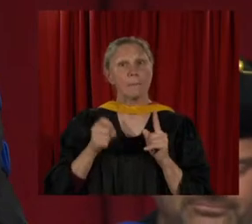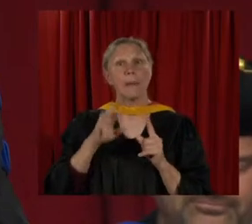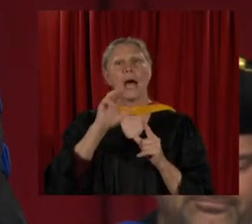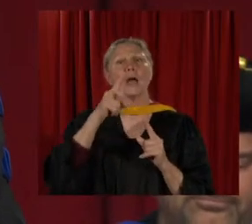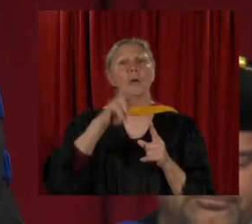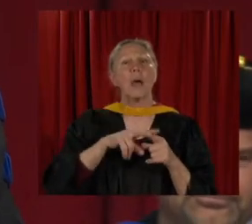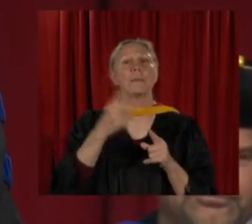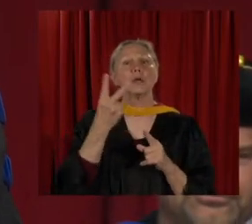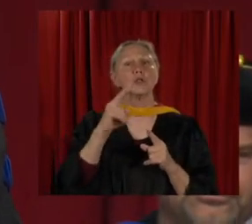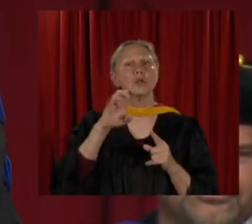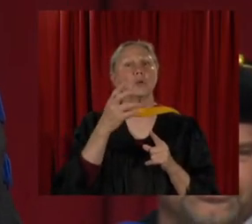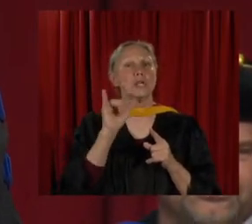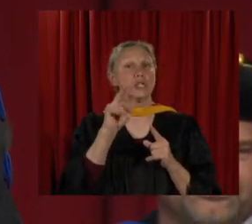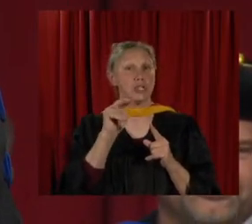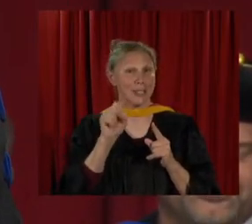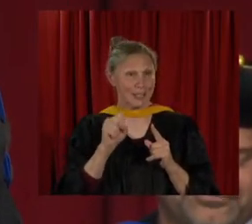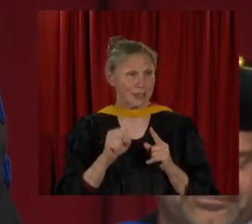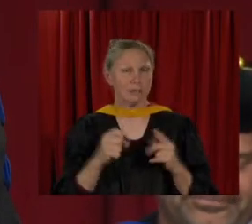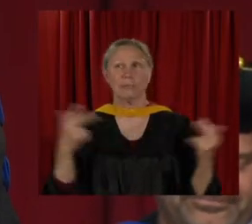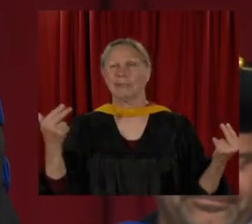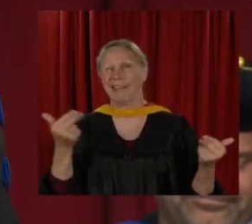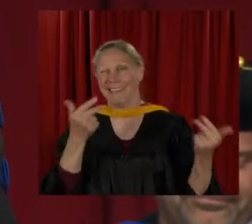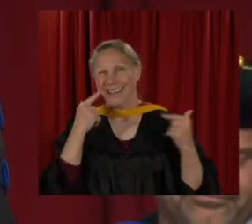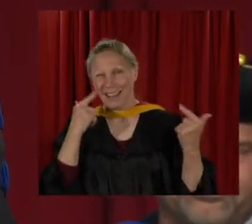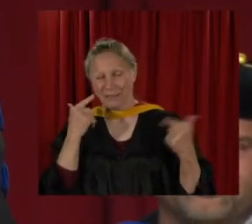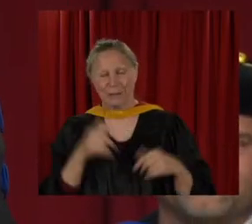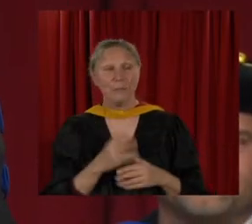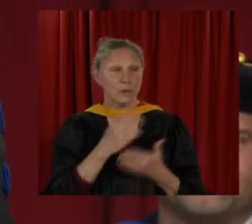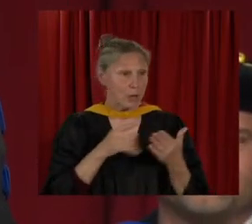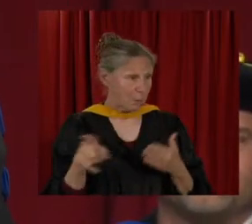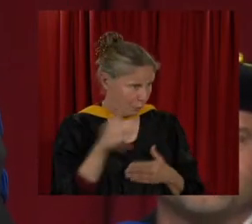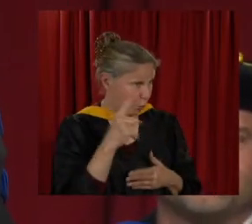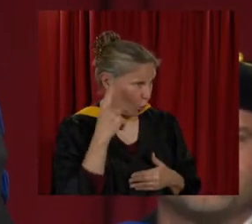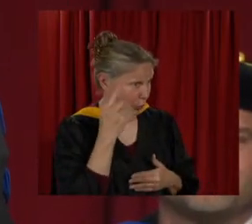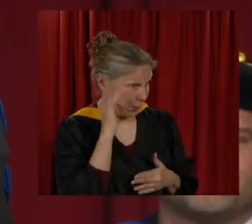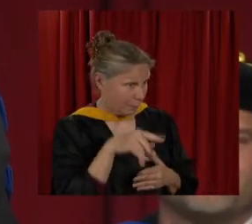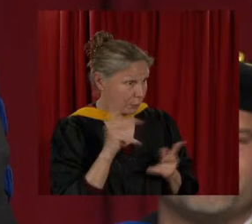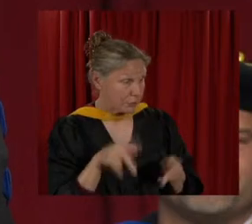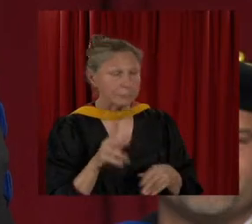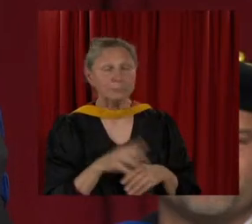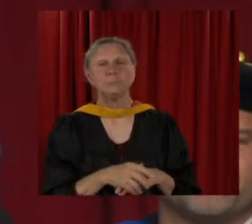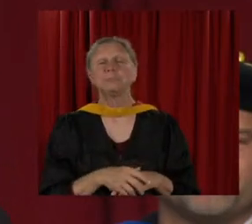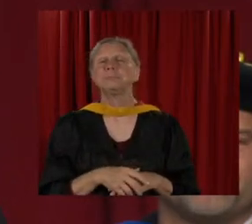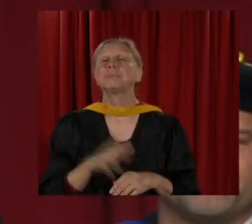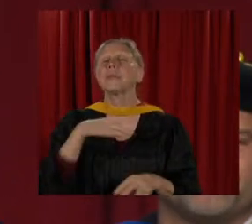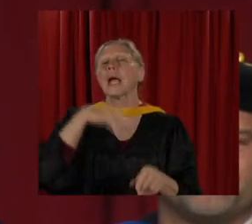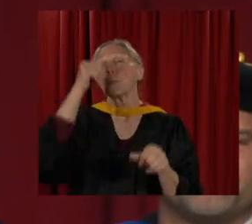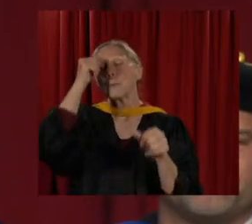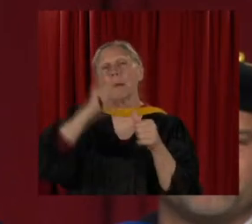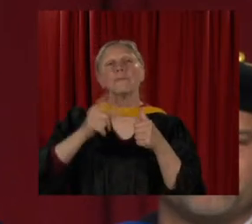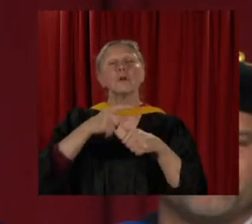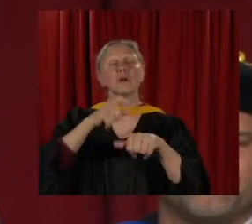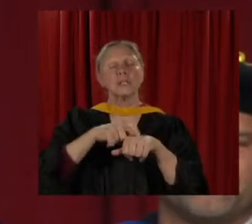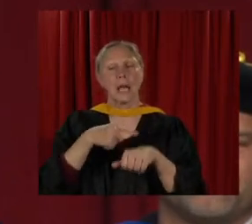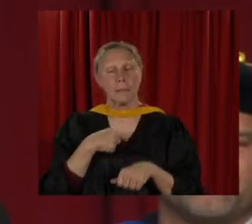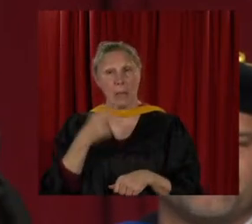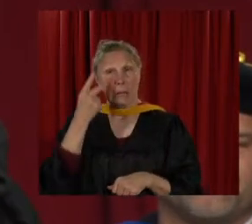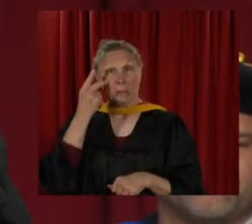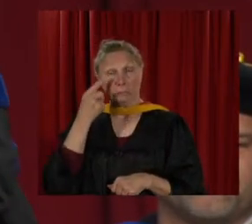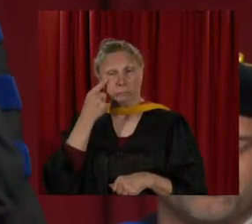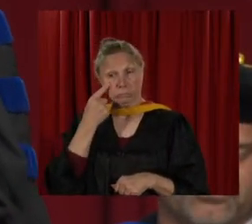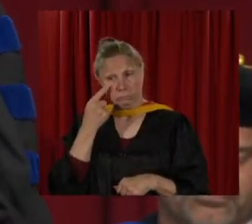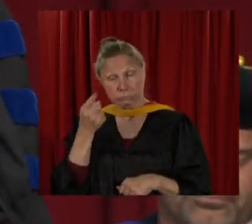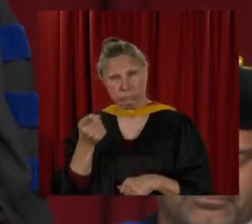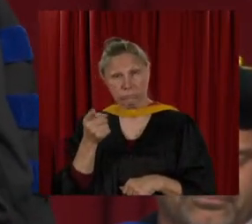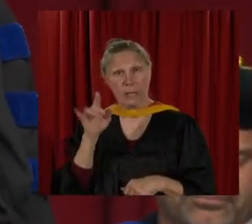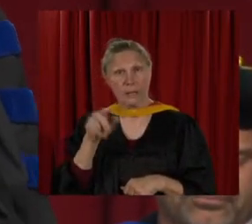2 Chainz. Some of you may have heard of him. I remember the first time I saw